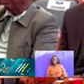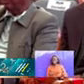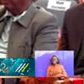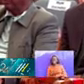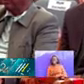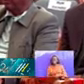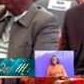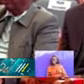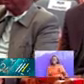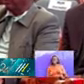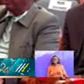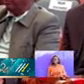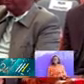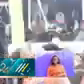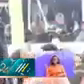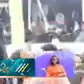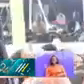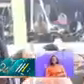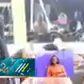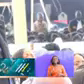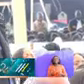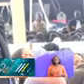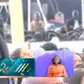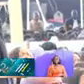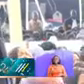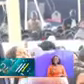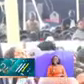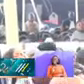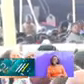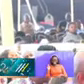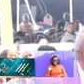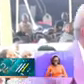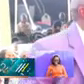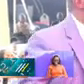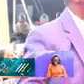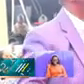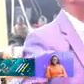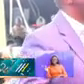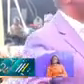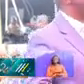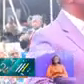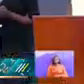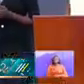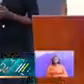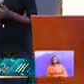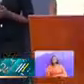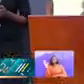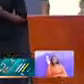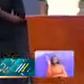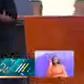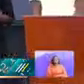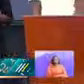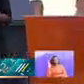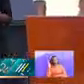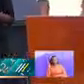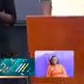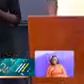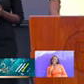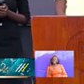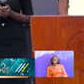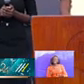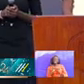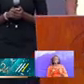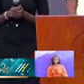to me because I too need to know the ways of Elohim the Bible says you will hear a voice telling you go